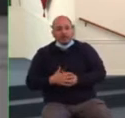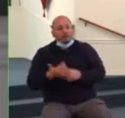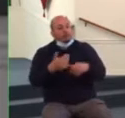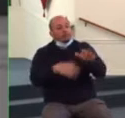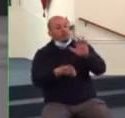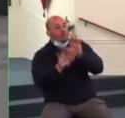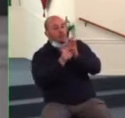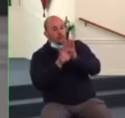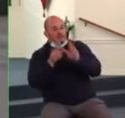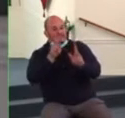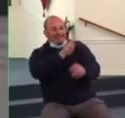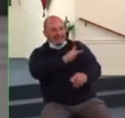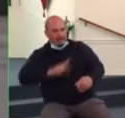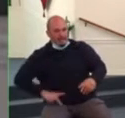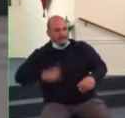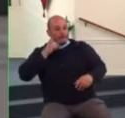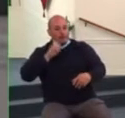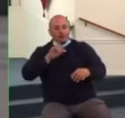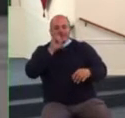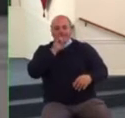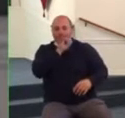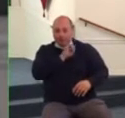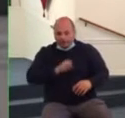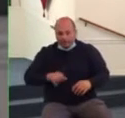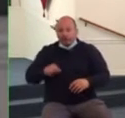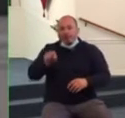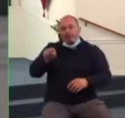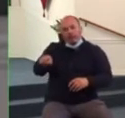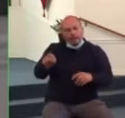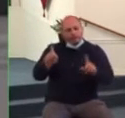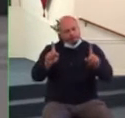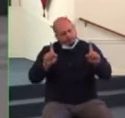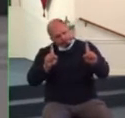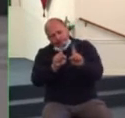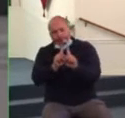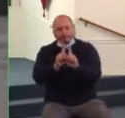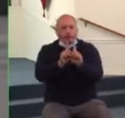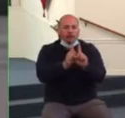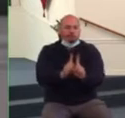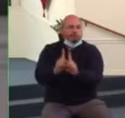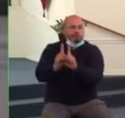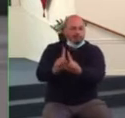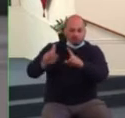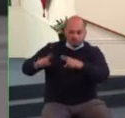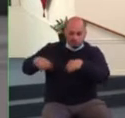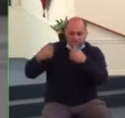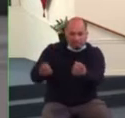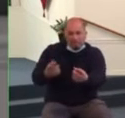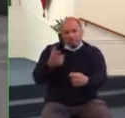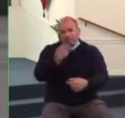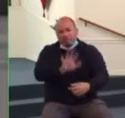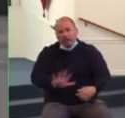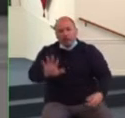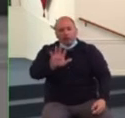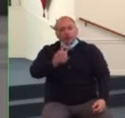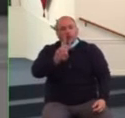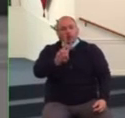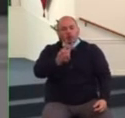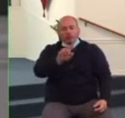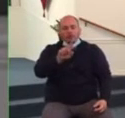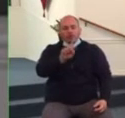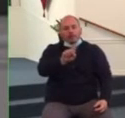Israel. The disciples had been with Jesus for a while now, maybe between 1 and 2 years is kind of our best